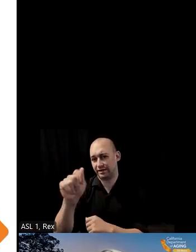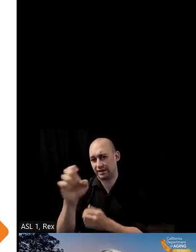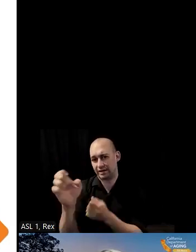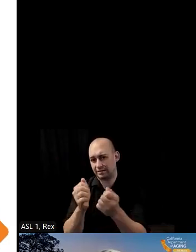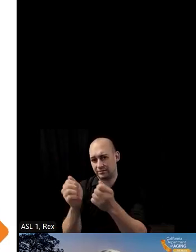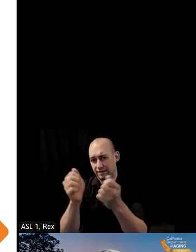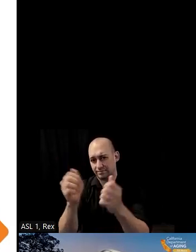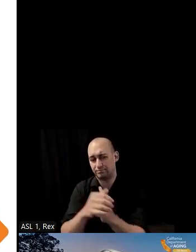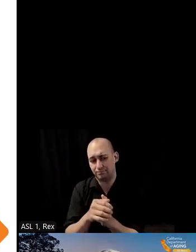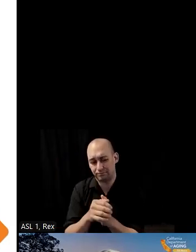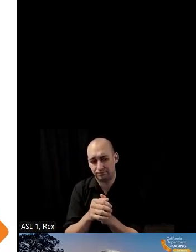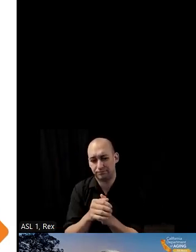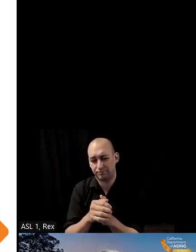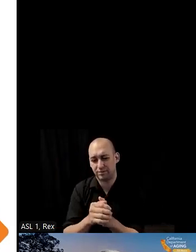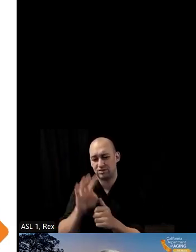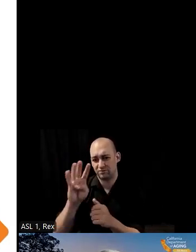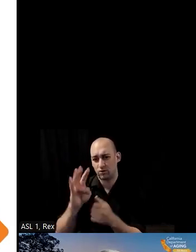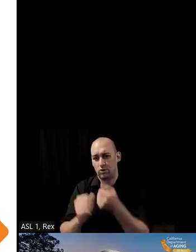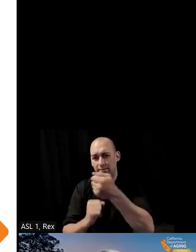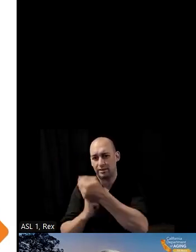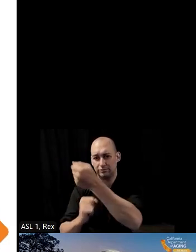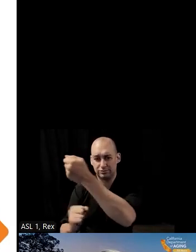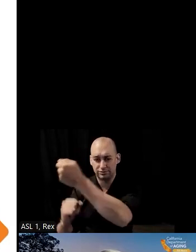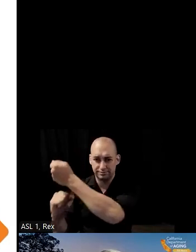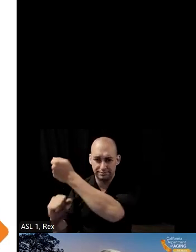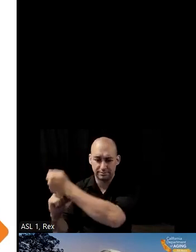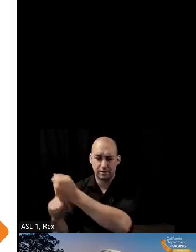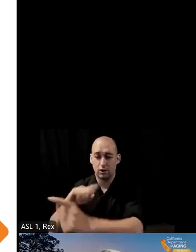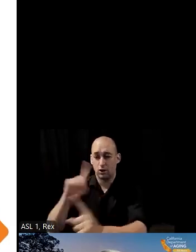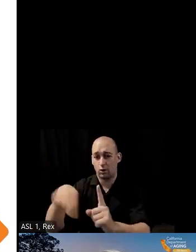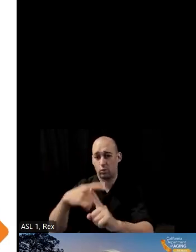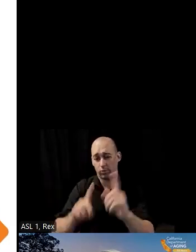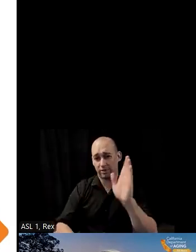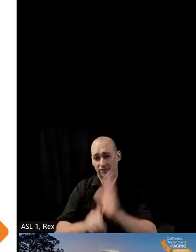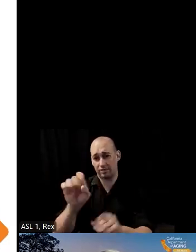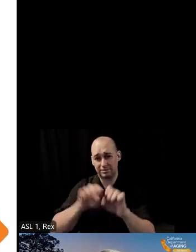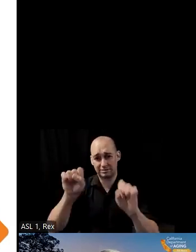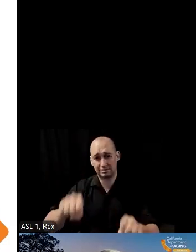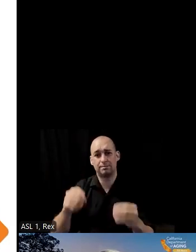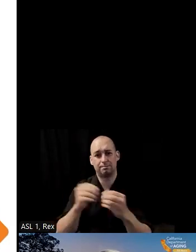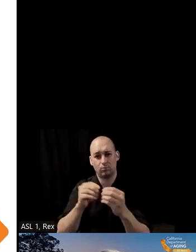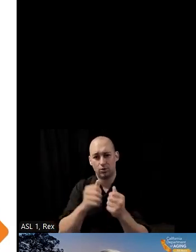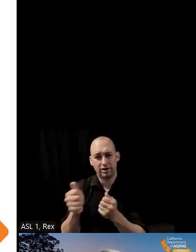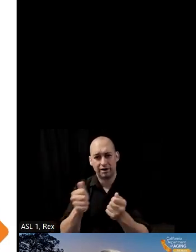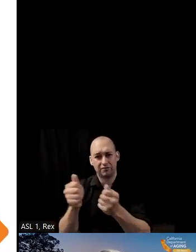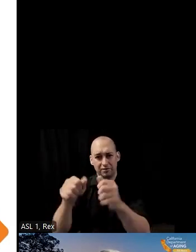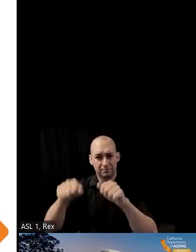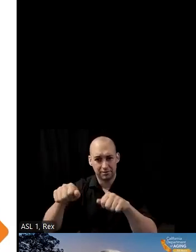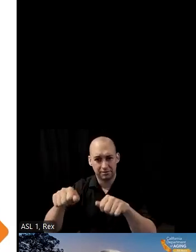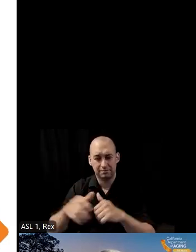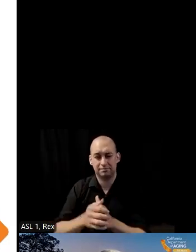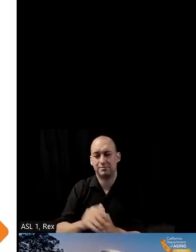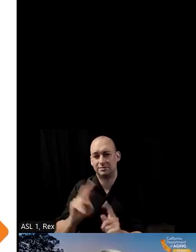Aging. So once we develop a system that is more navigable, then we second have to think